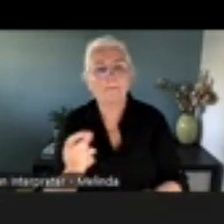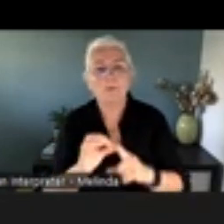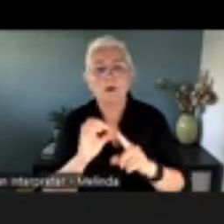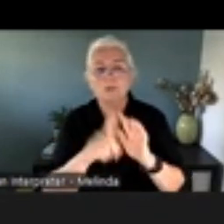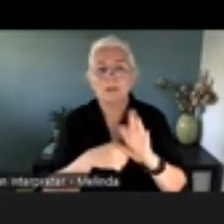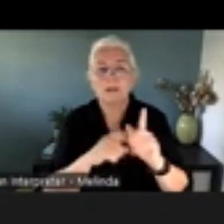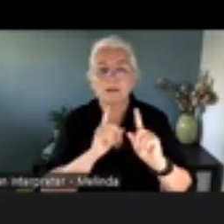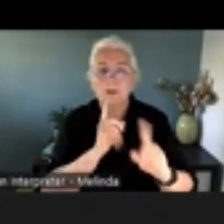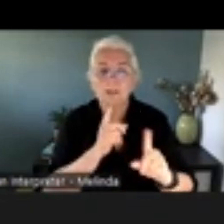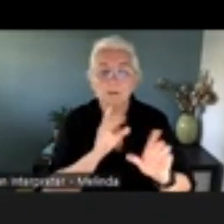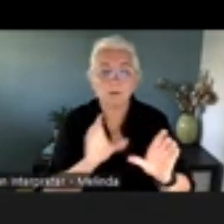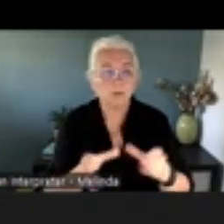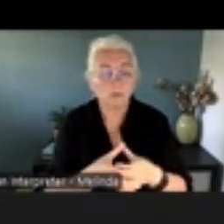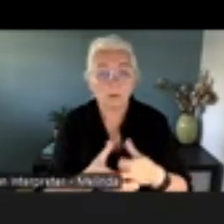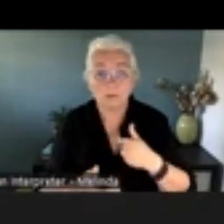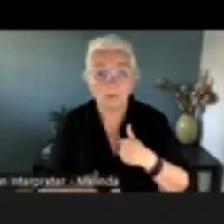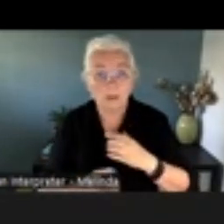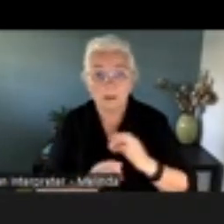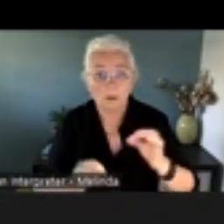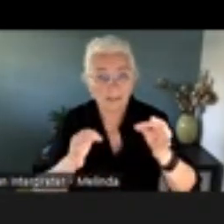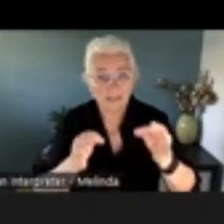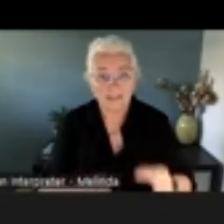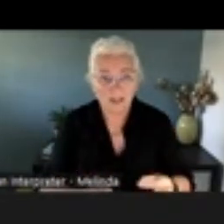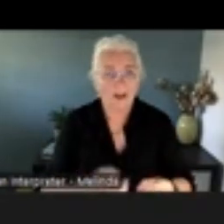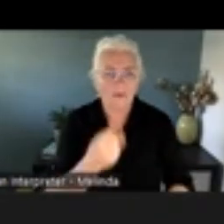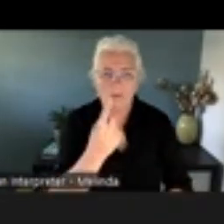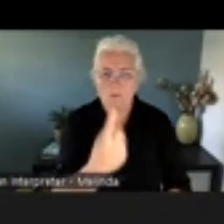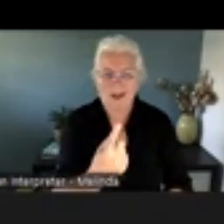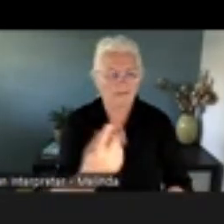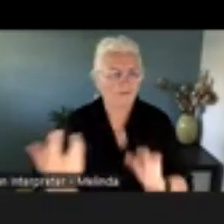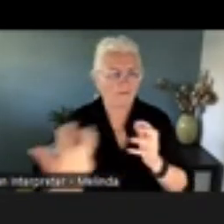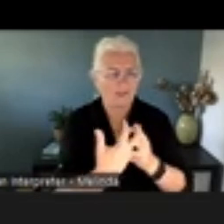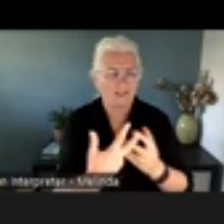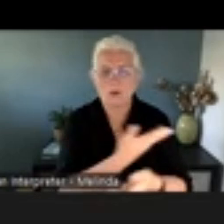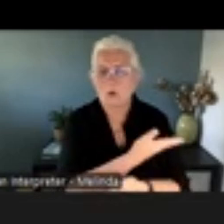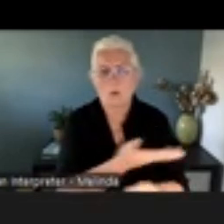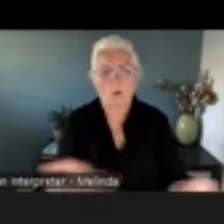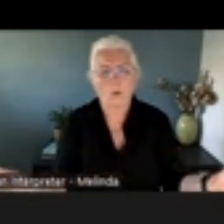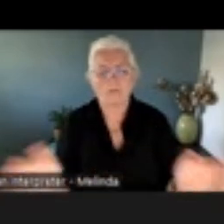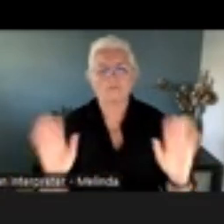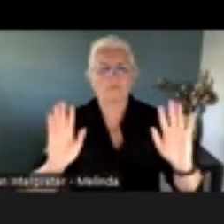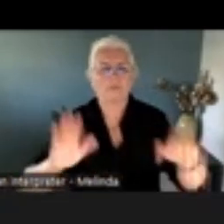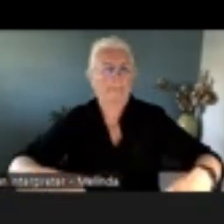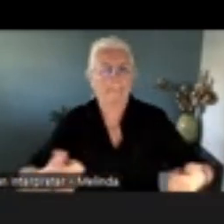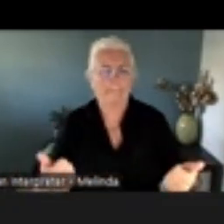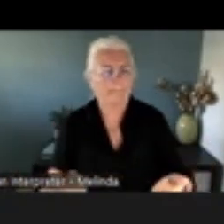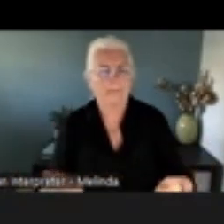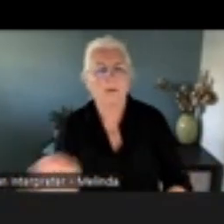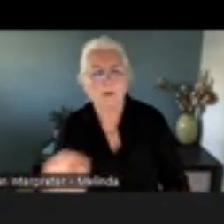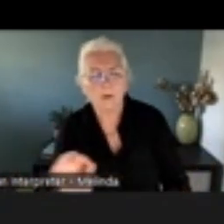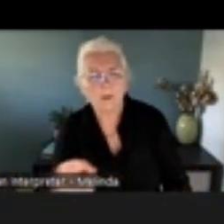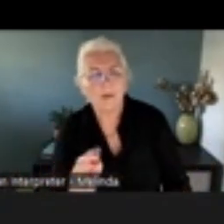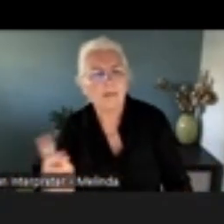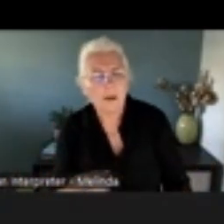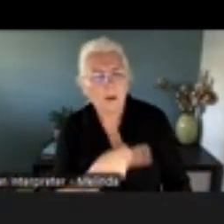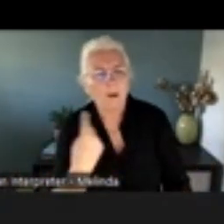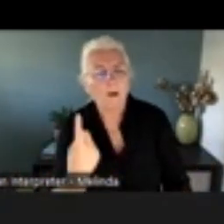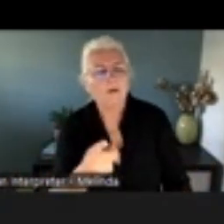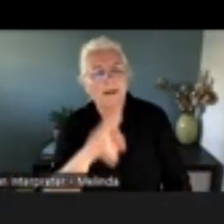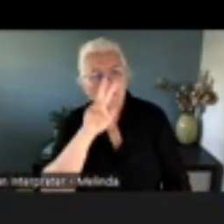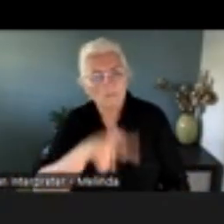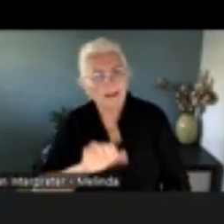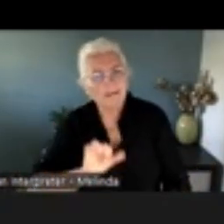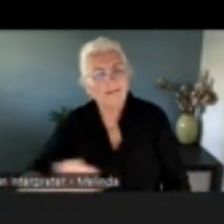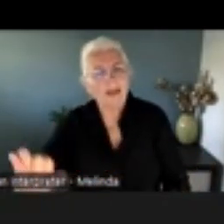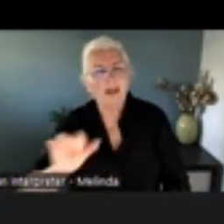didn't decide that one of them made sense to everybody. Everybody could then read their sort of preferred version of